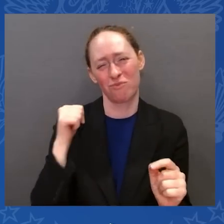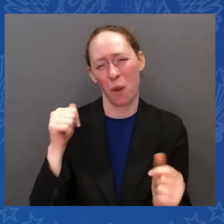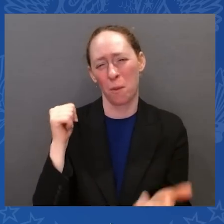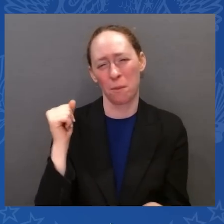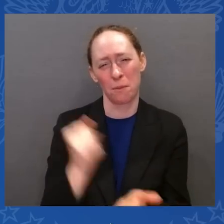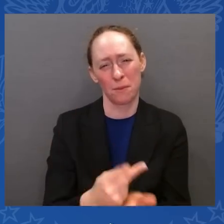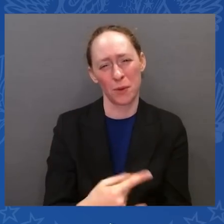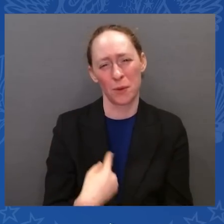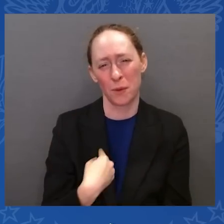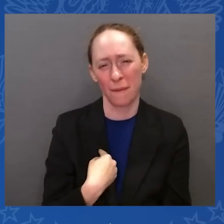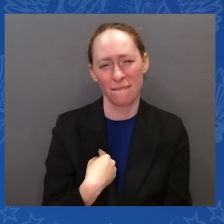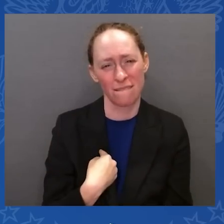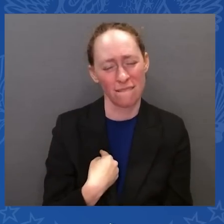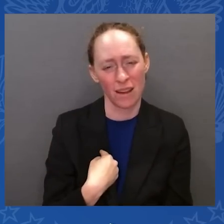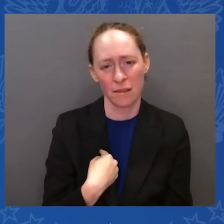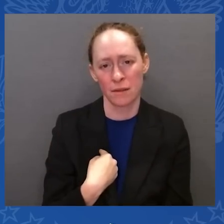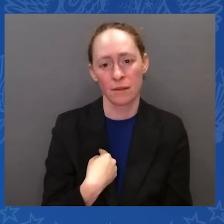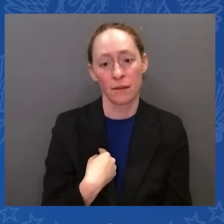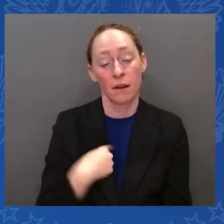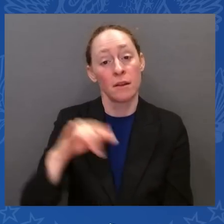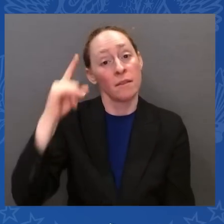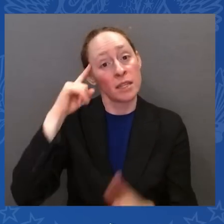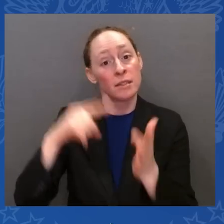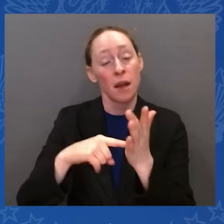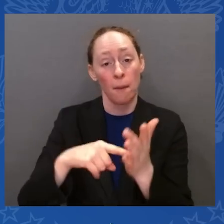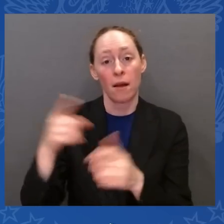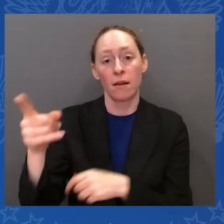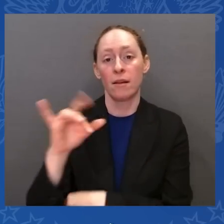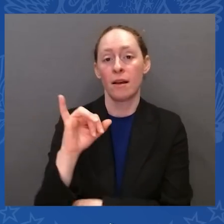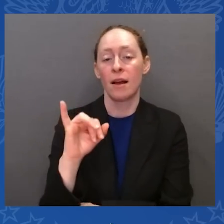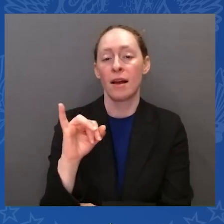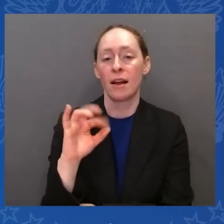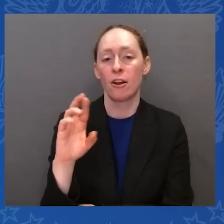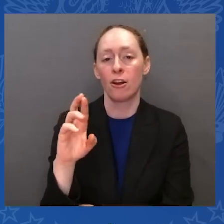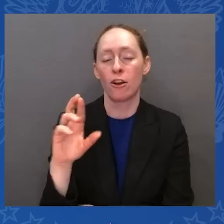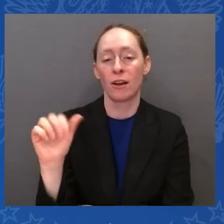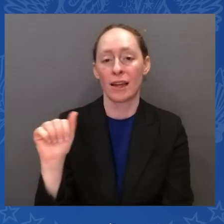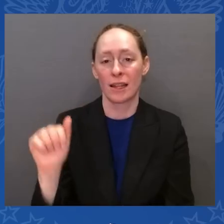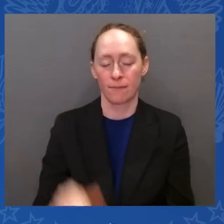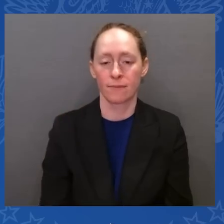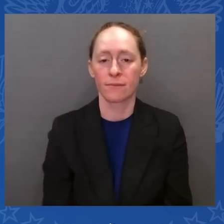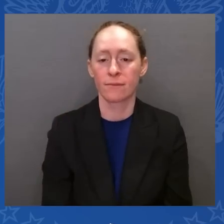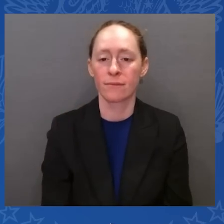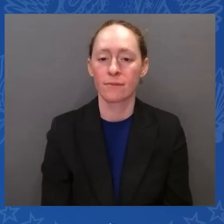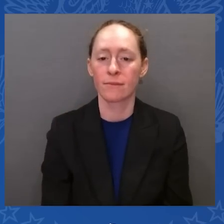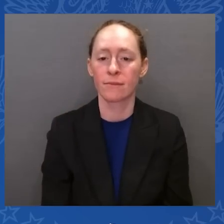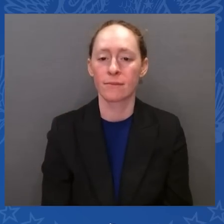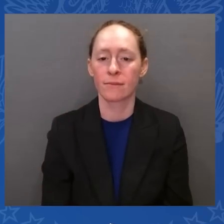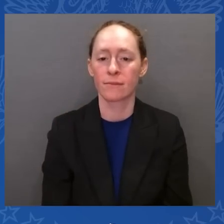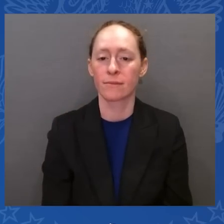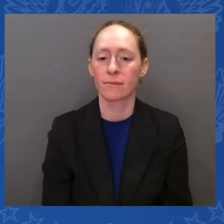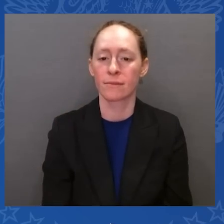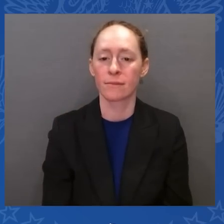fact caused massive cuts. And I'll give you one example. They want to cut the